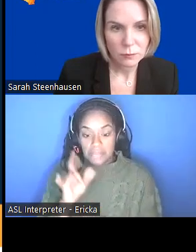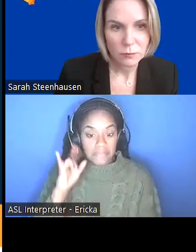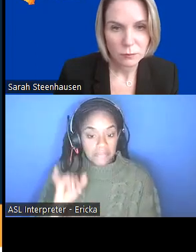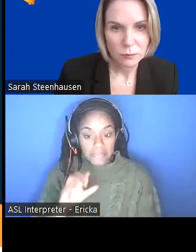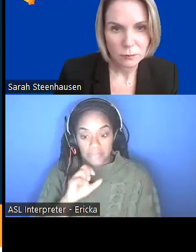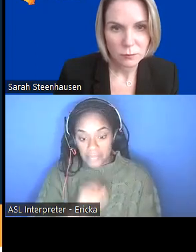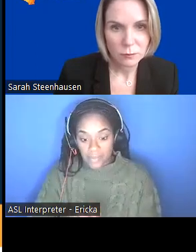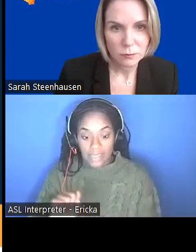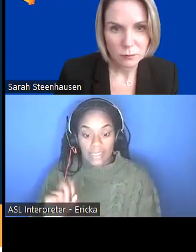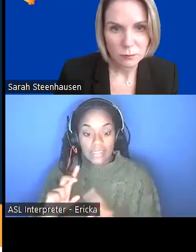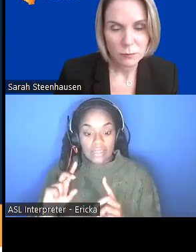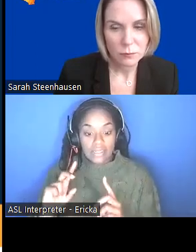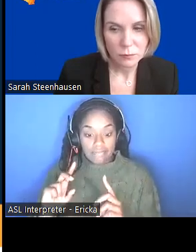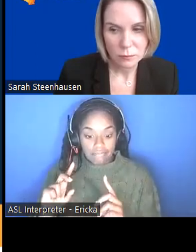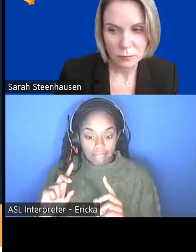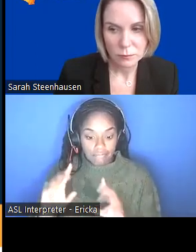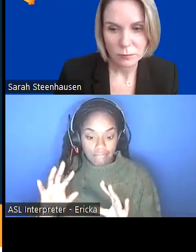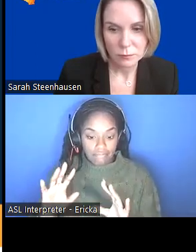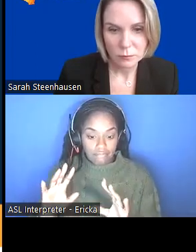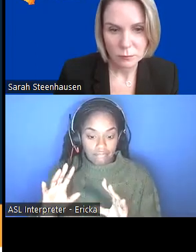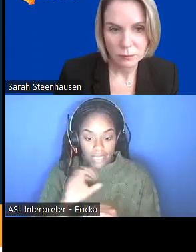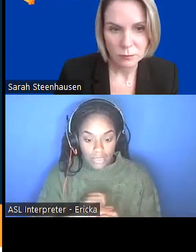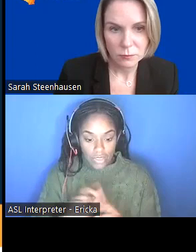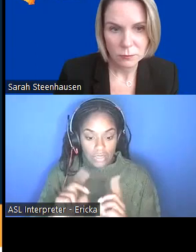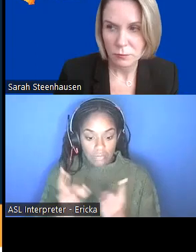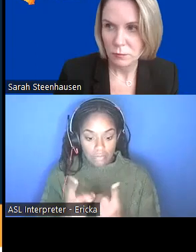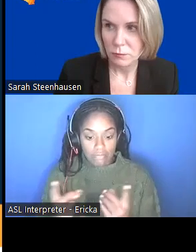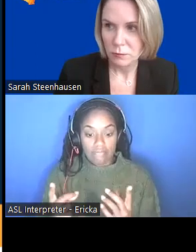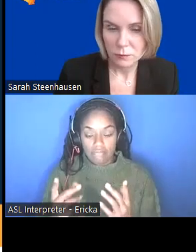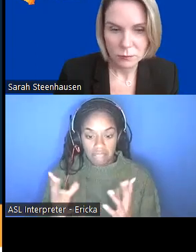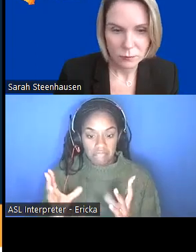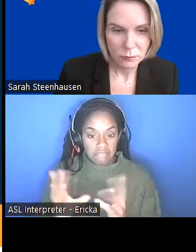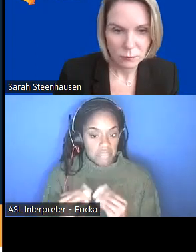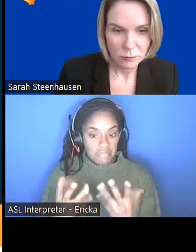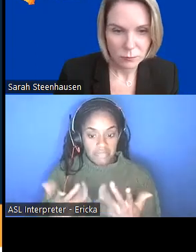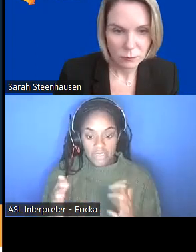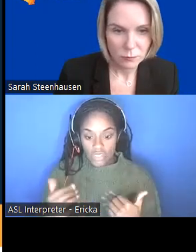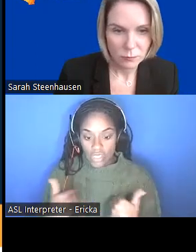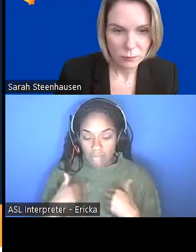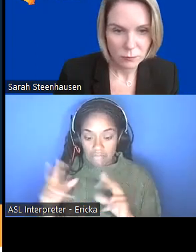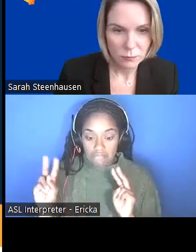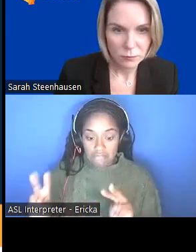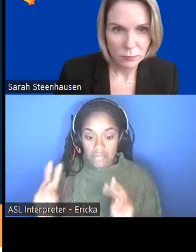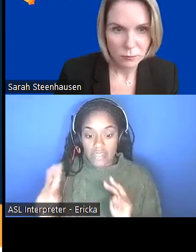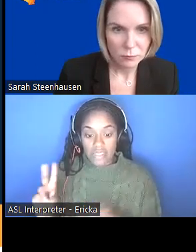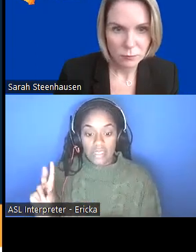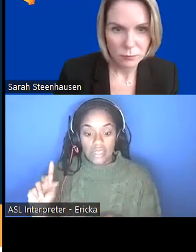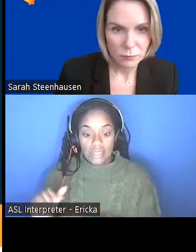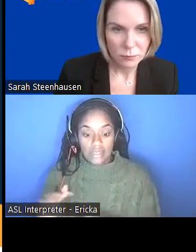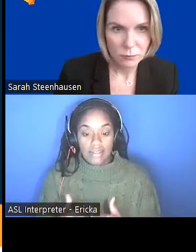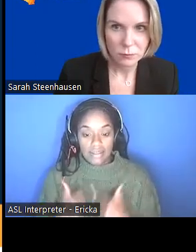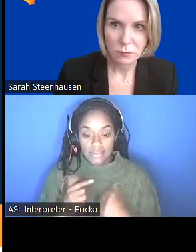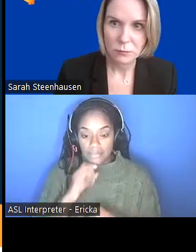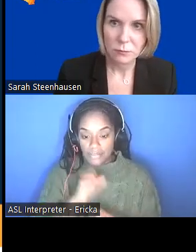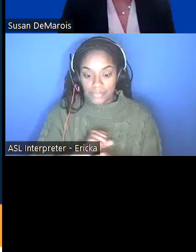Disability Research Partnership have held their meetings. We look forward to the Disability, Aging, and Community Living Advisory